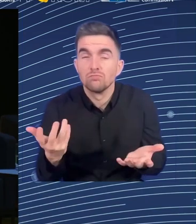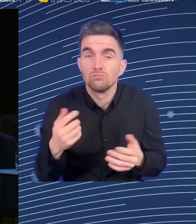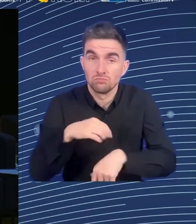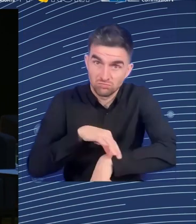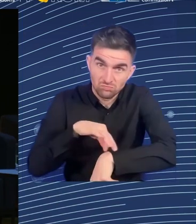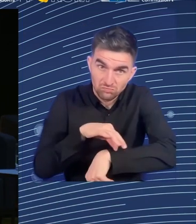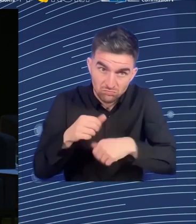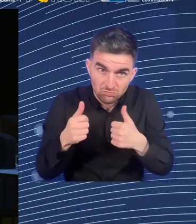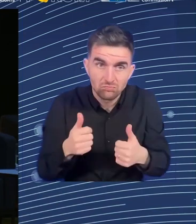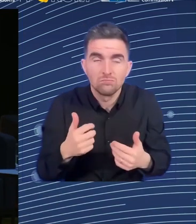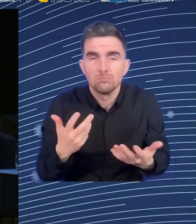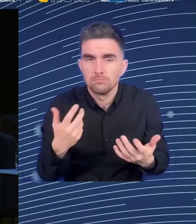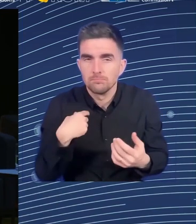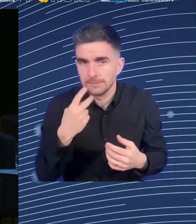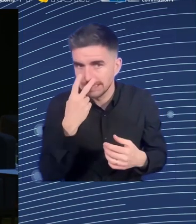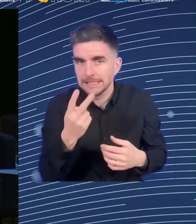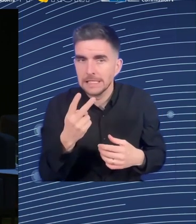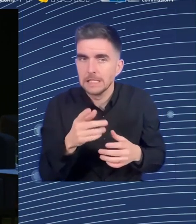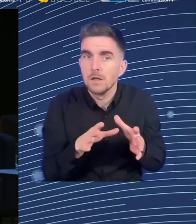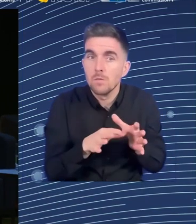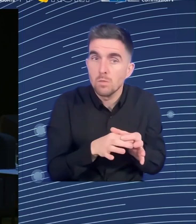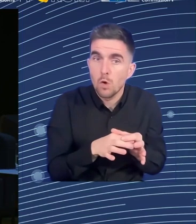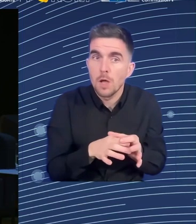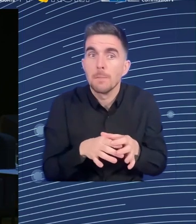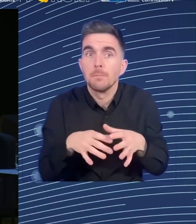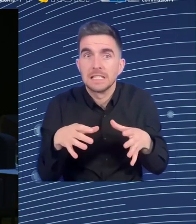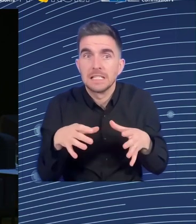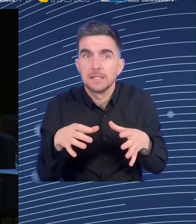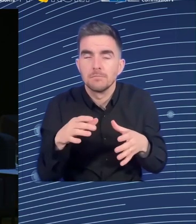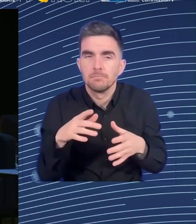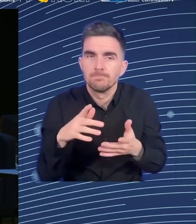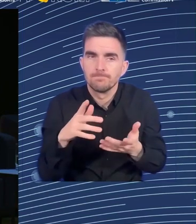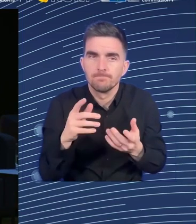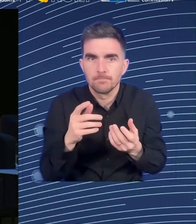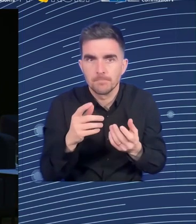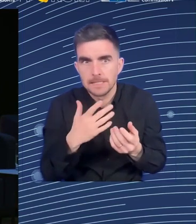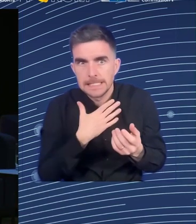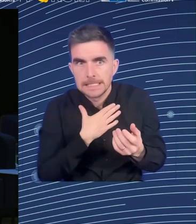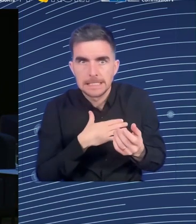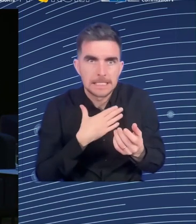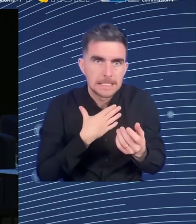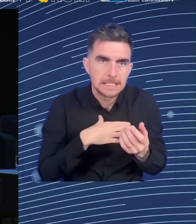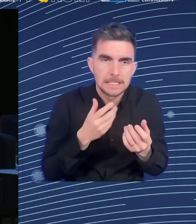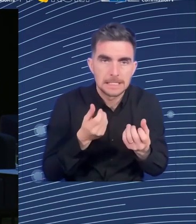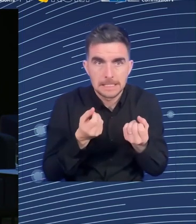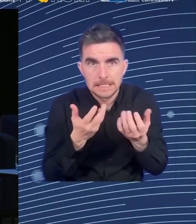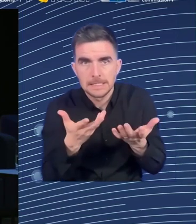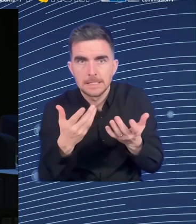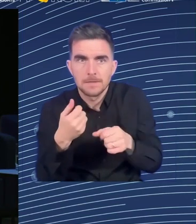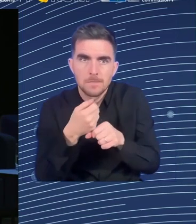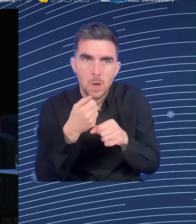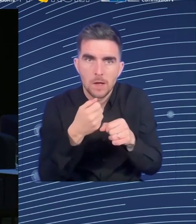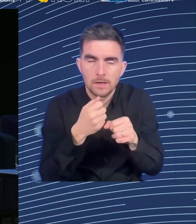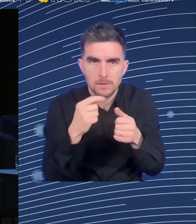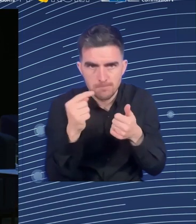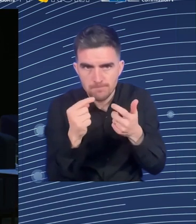in all, we can say that the hiring difficulties or skill shortages will be more persistent for small and medium enterprises.